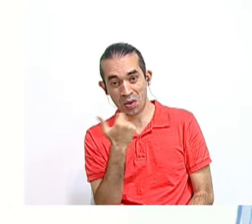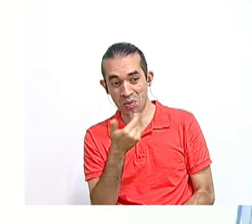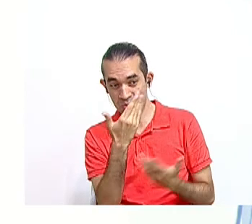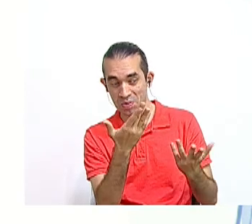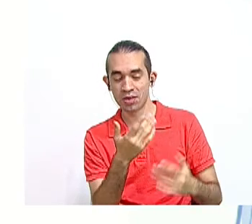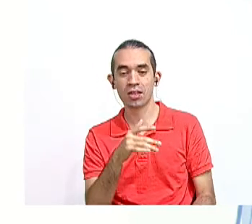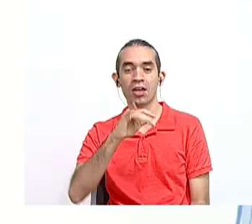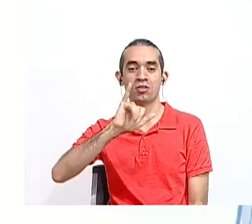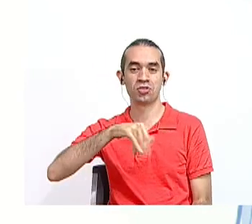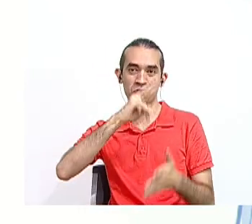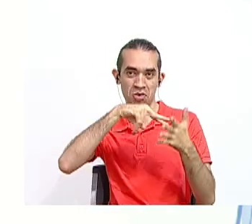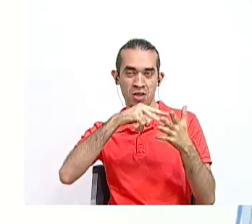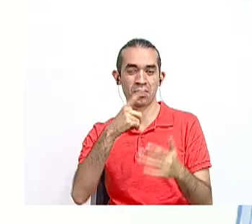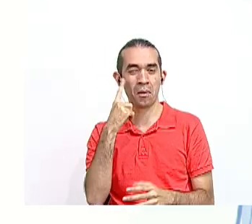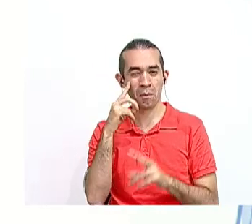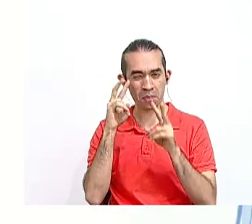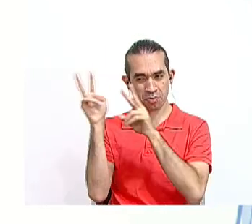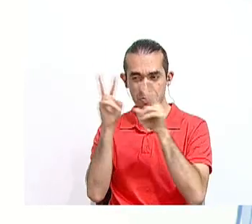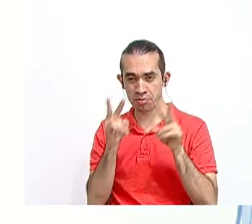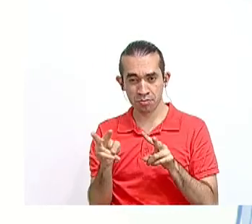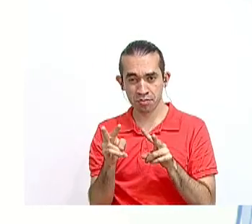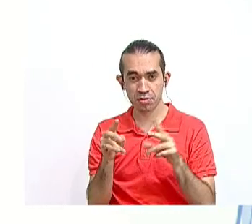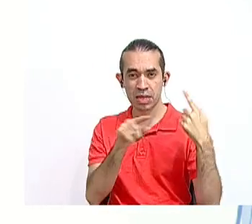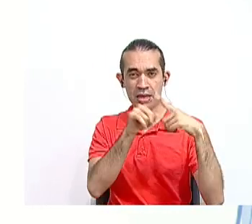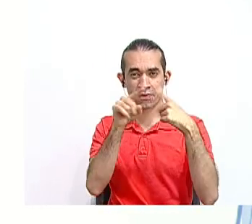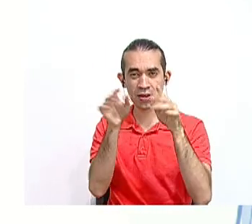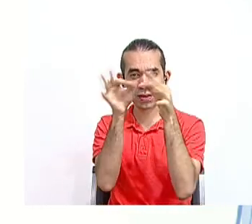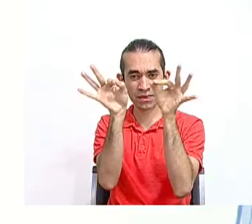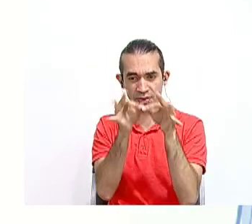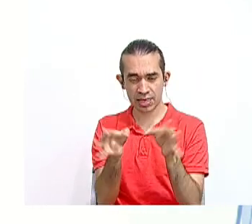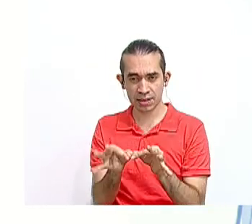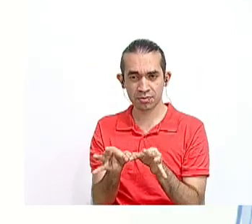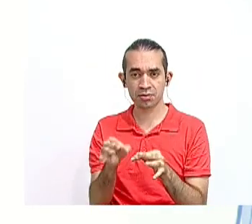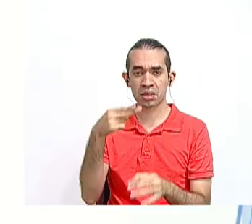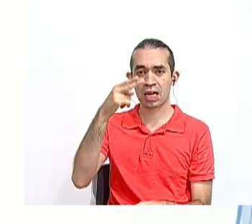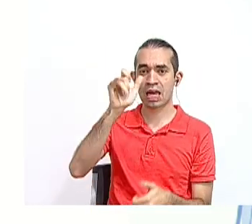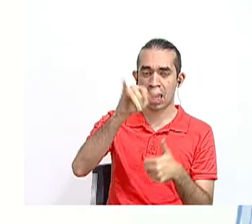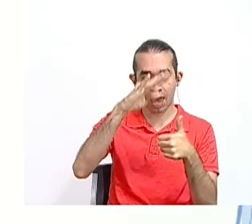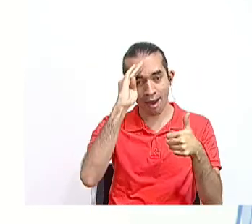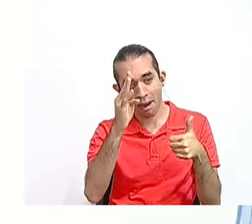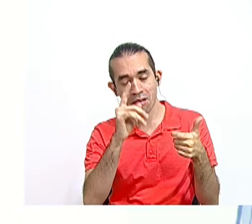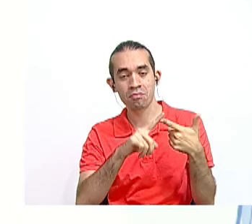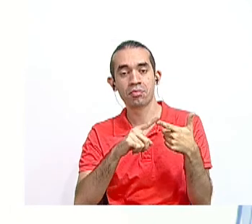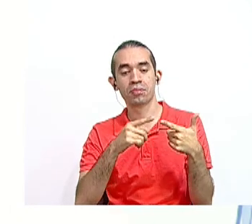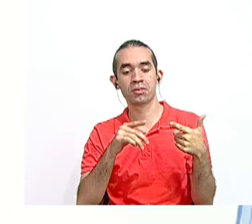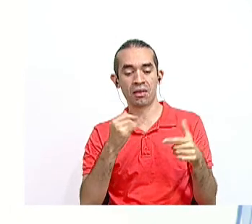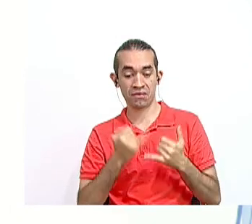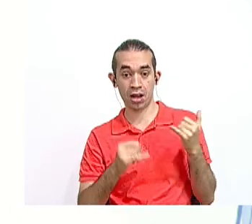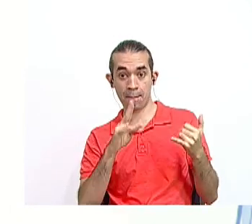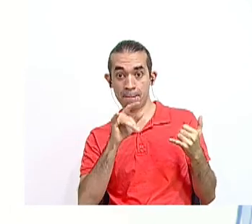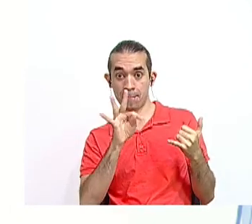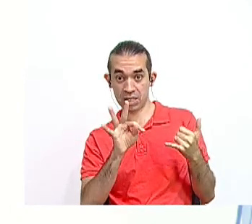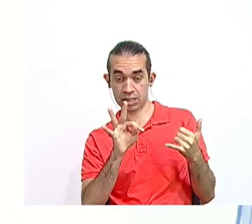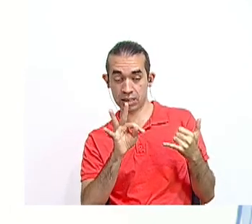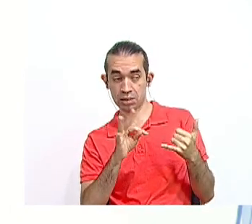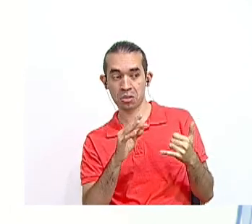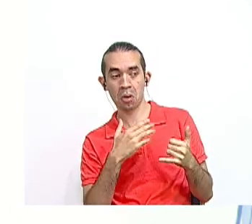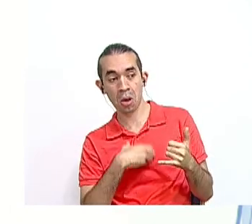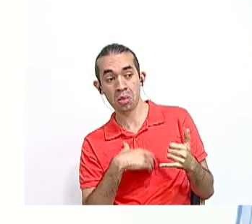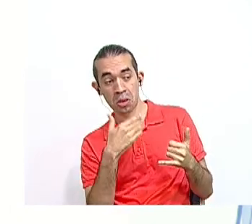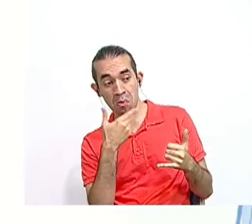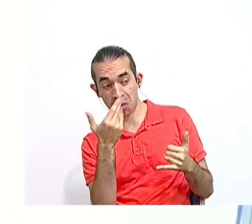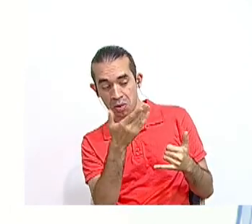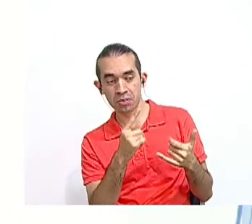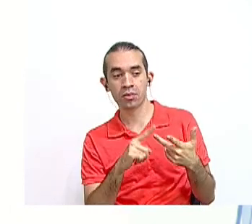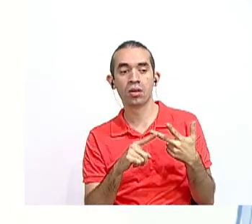and see how I actually used all the different expressions. Hey, best at the end. I used words like